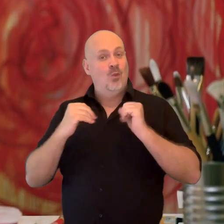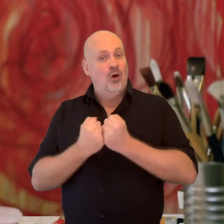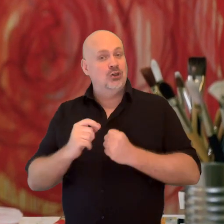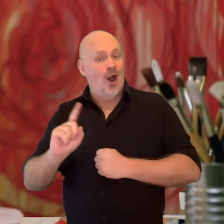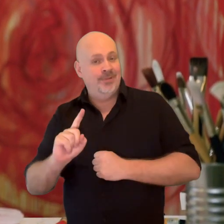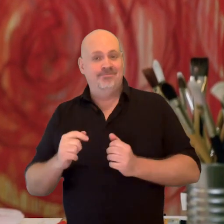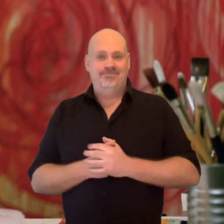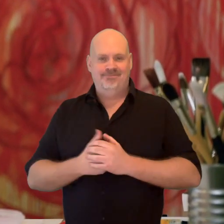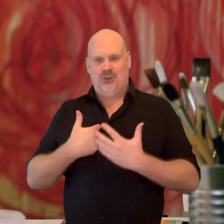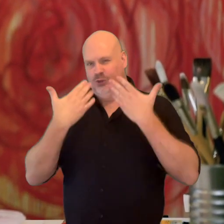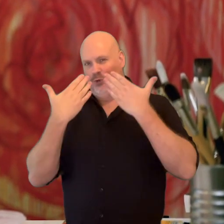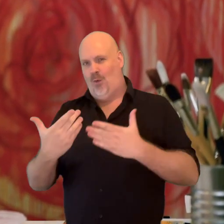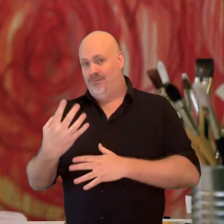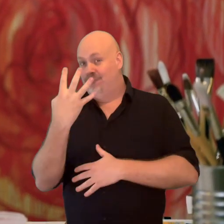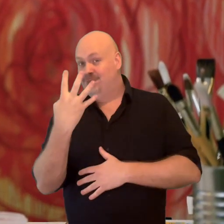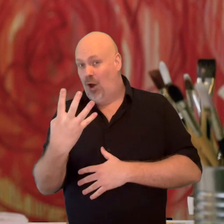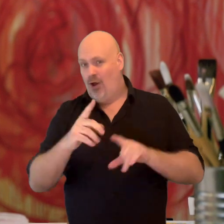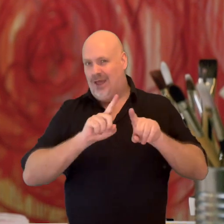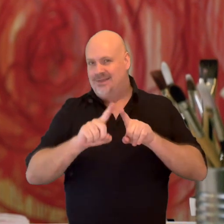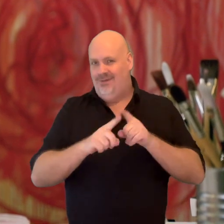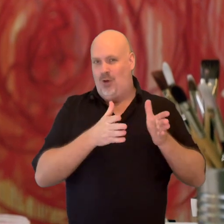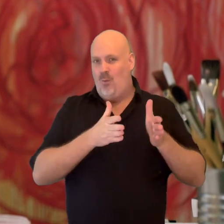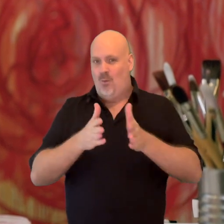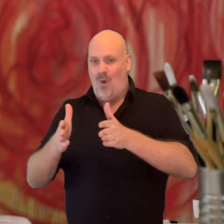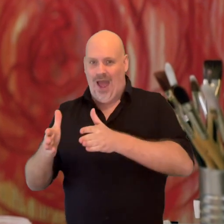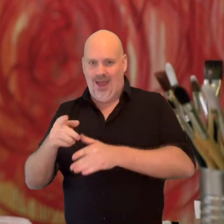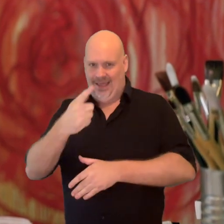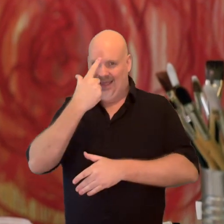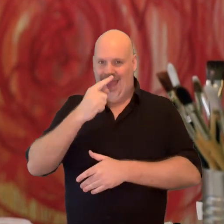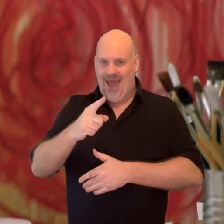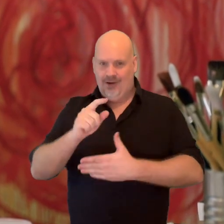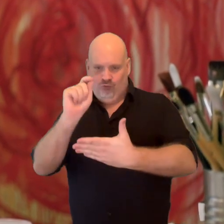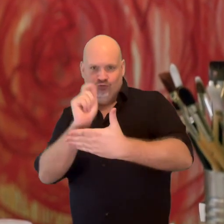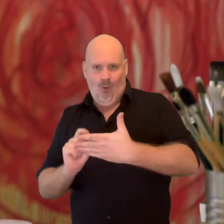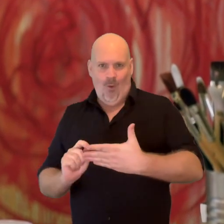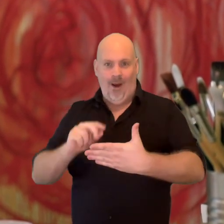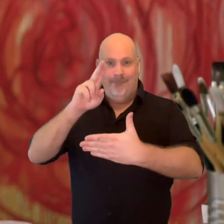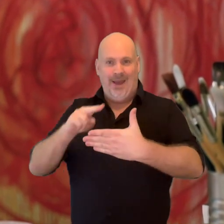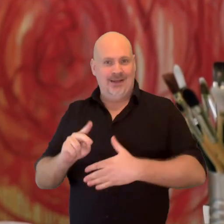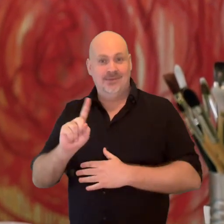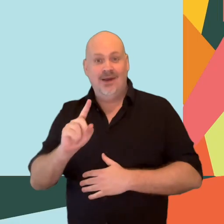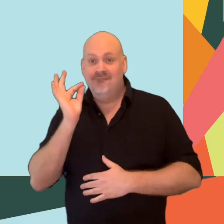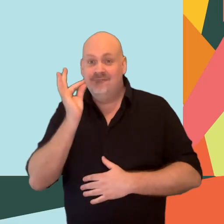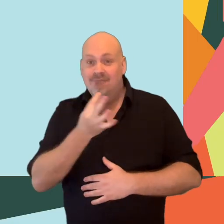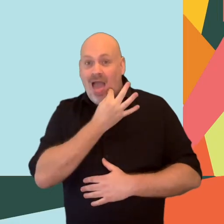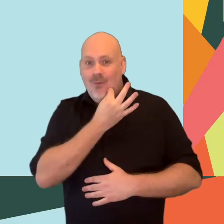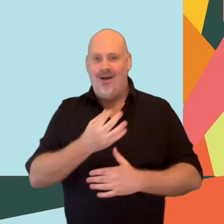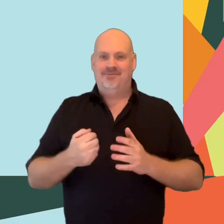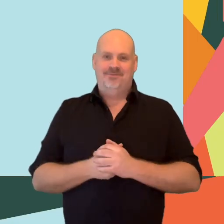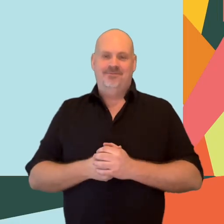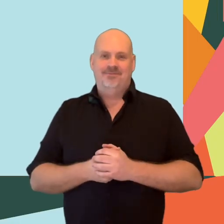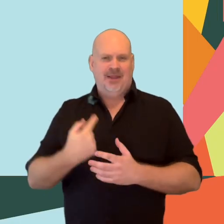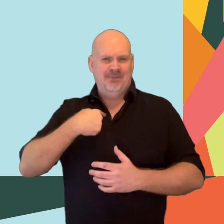I'm going to show you 4 different ways of drawing and painting flowers. And I'm going